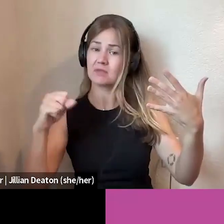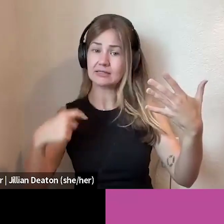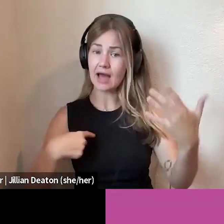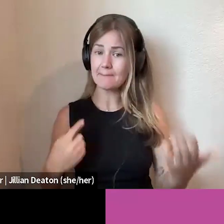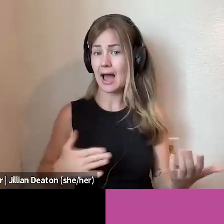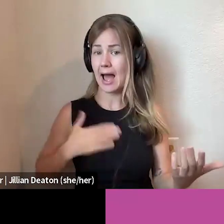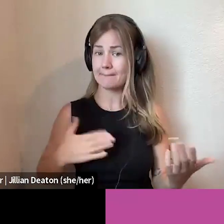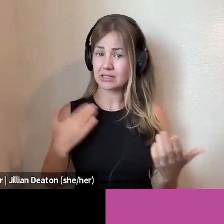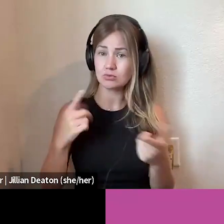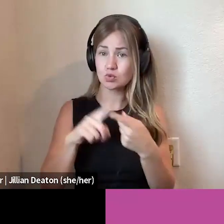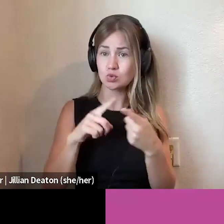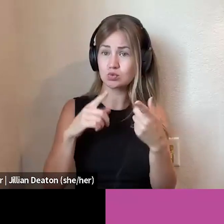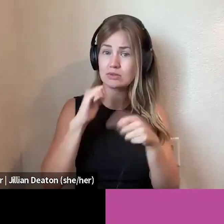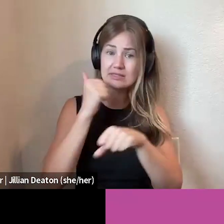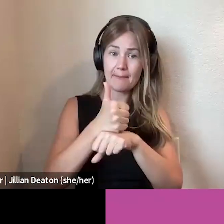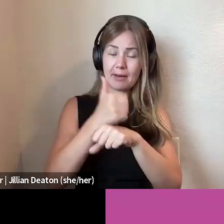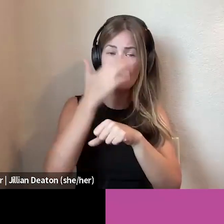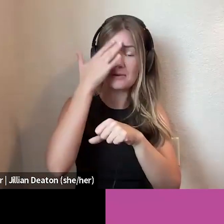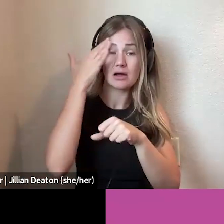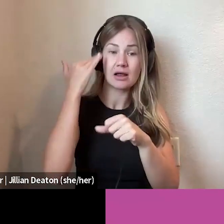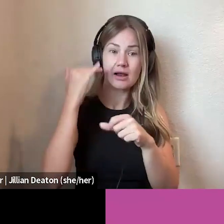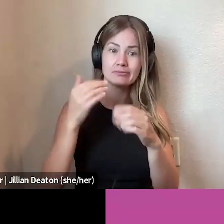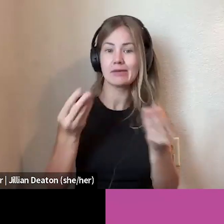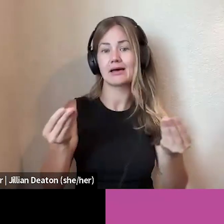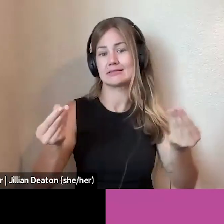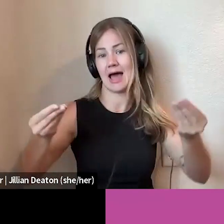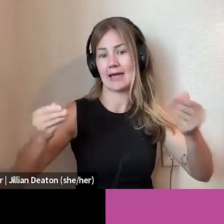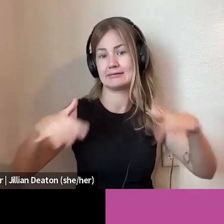happy to set up a site visit.